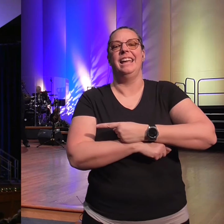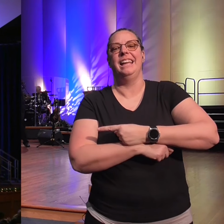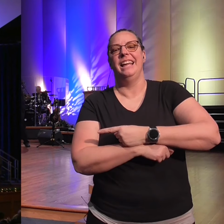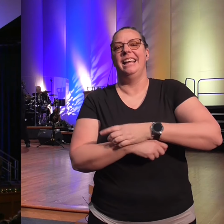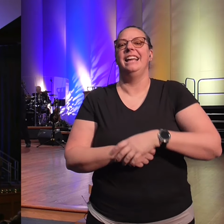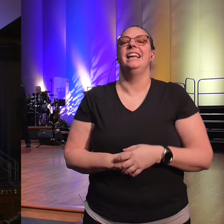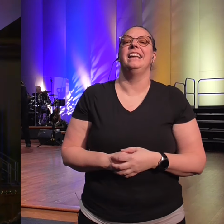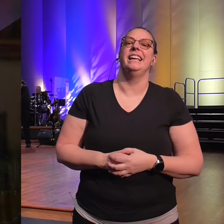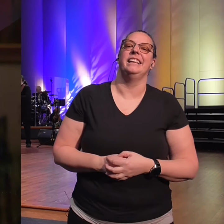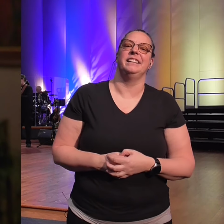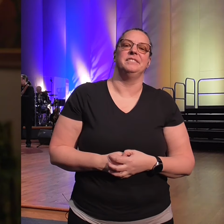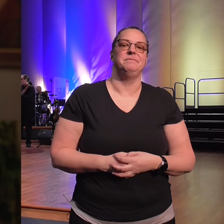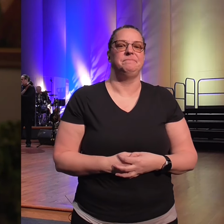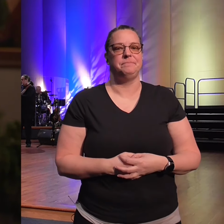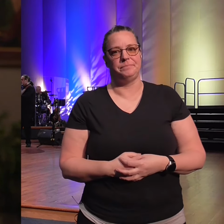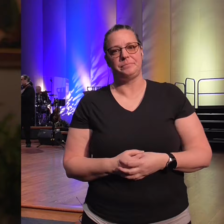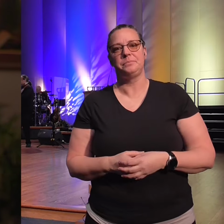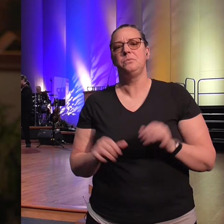day.